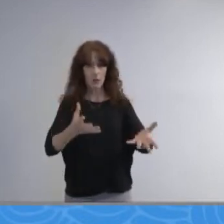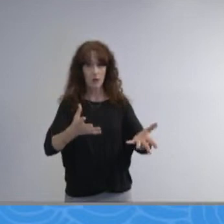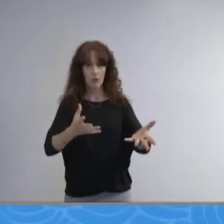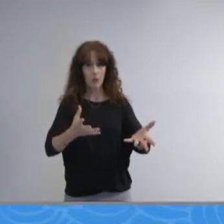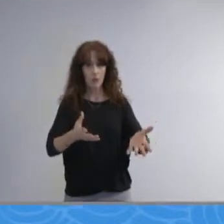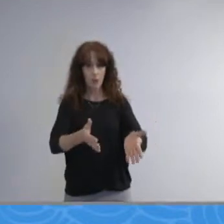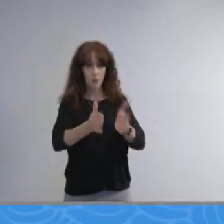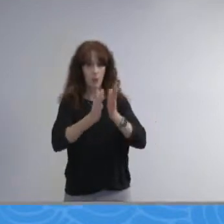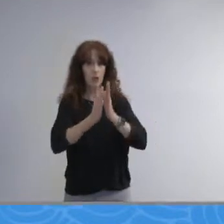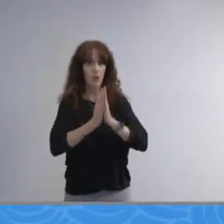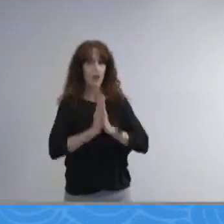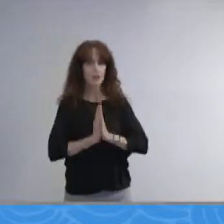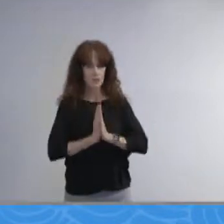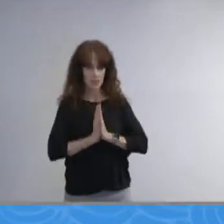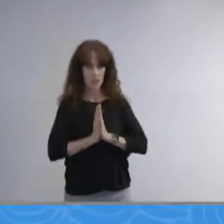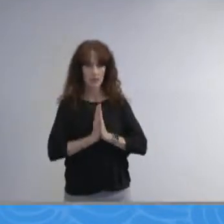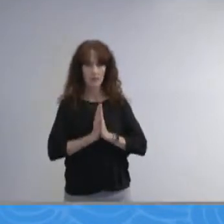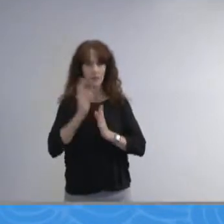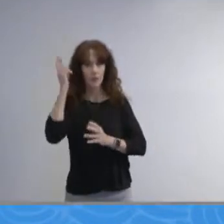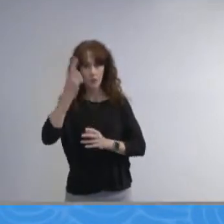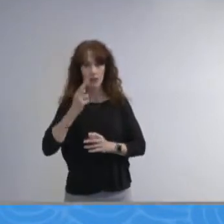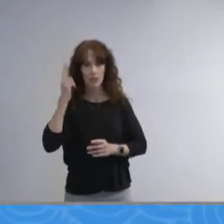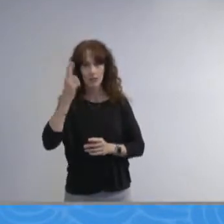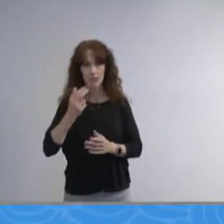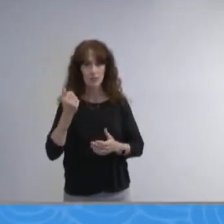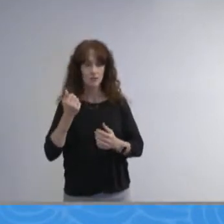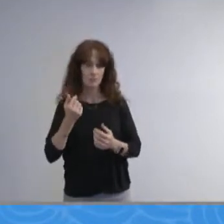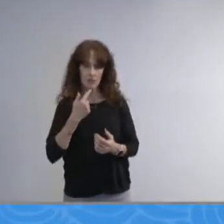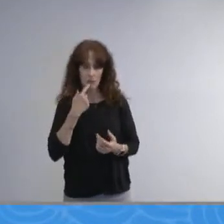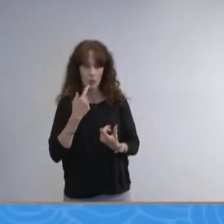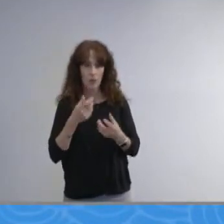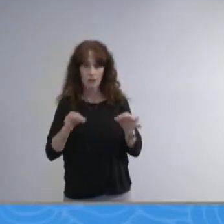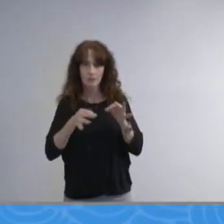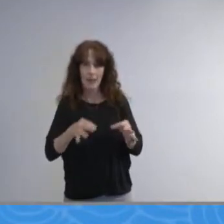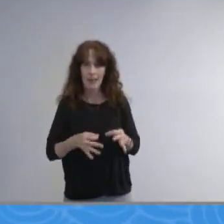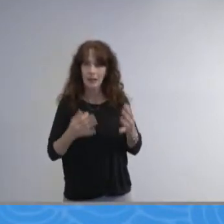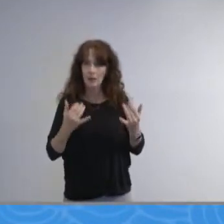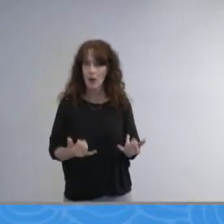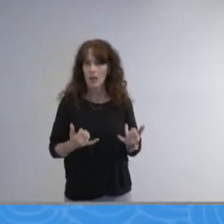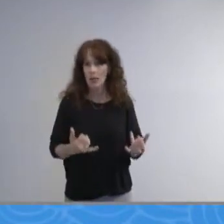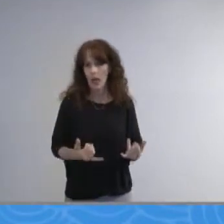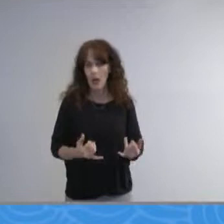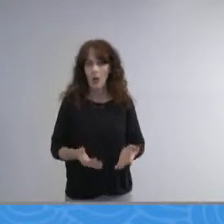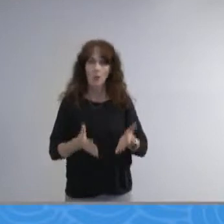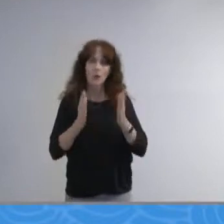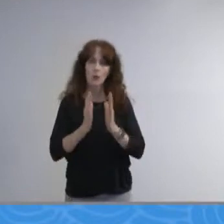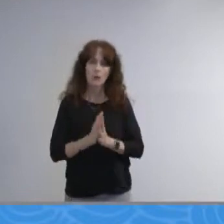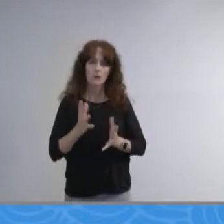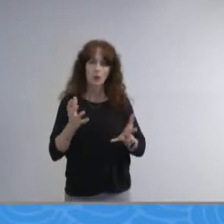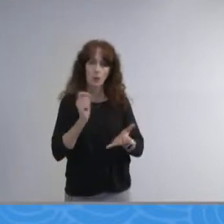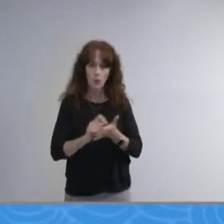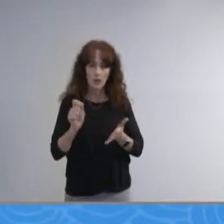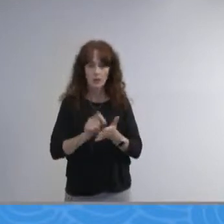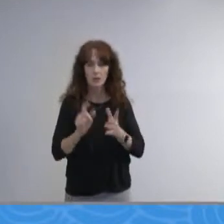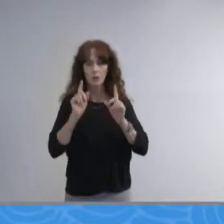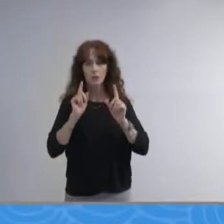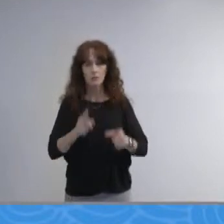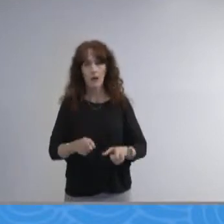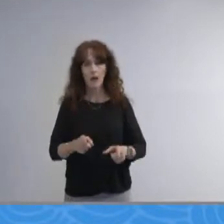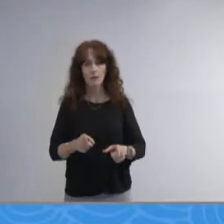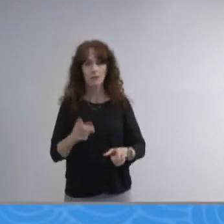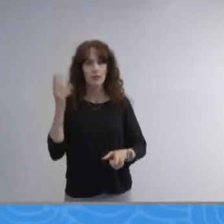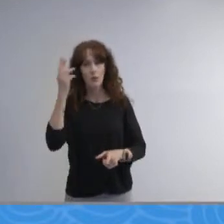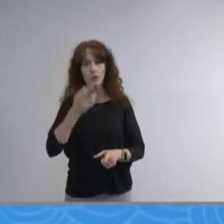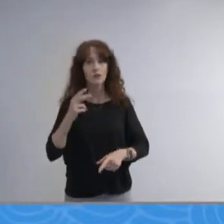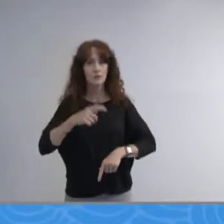is that you're requesting because of what the reasons that you're justifying right now. And, requesting that you want a written response back within a